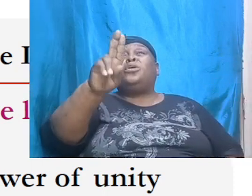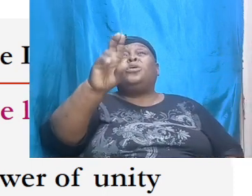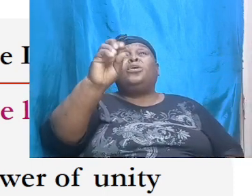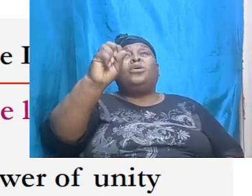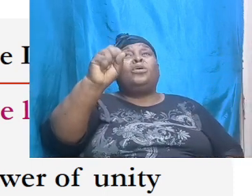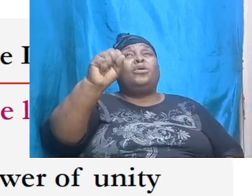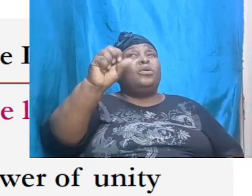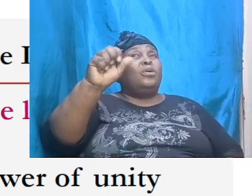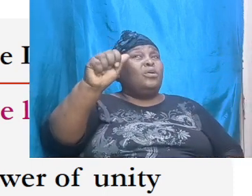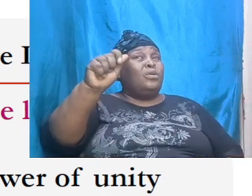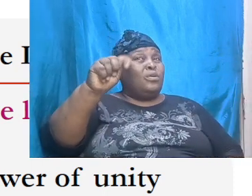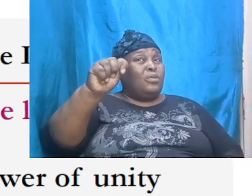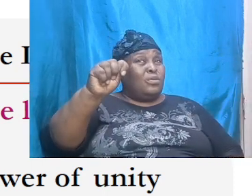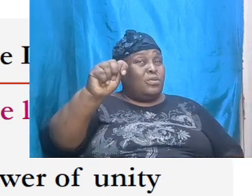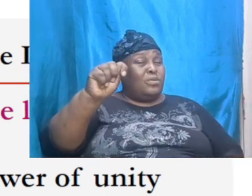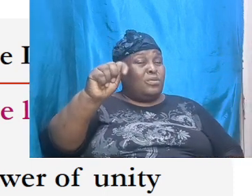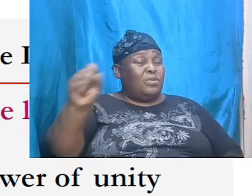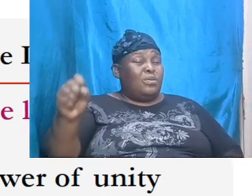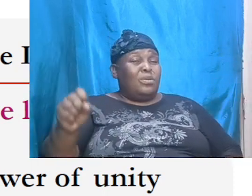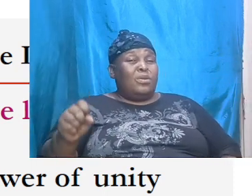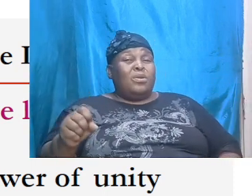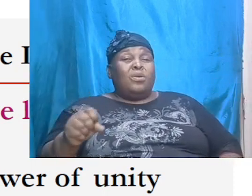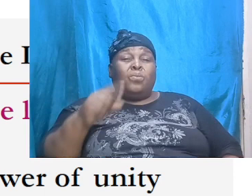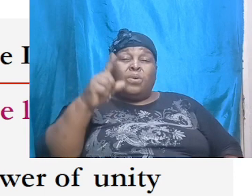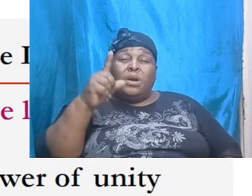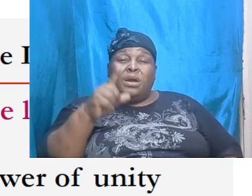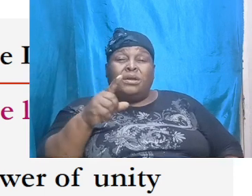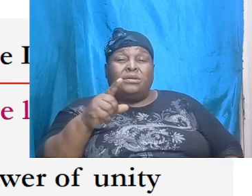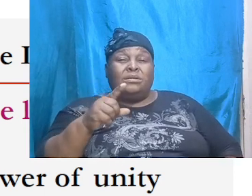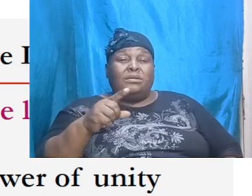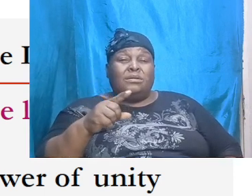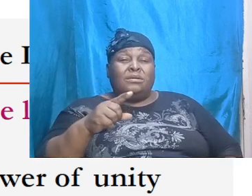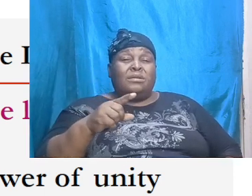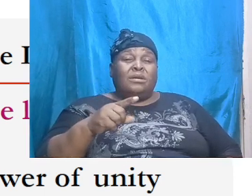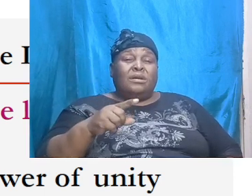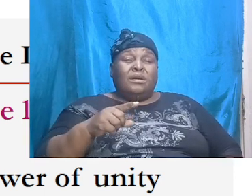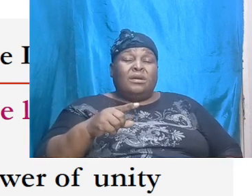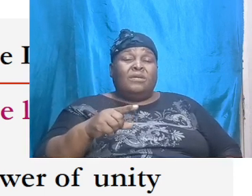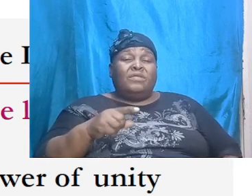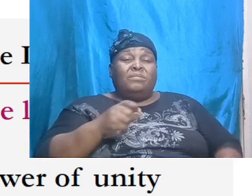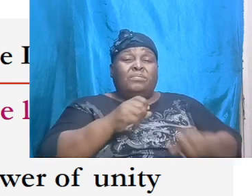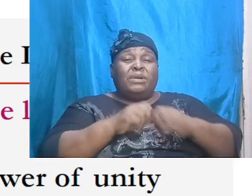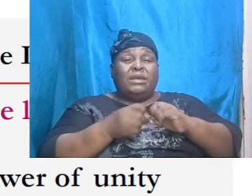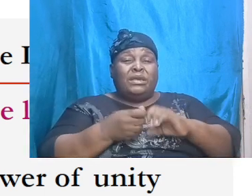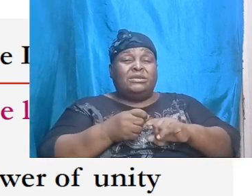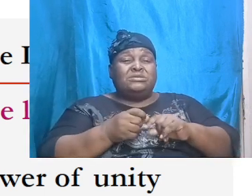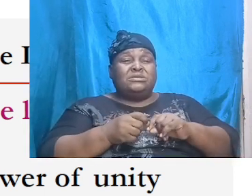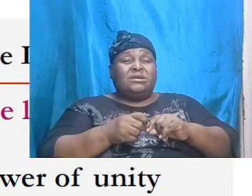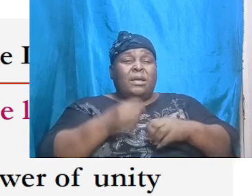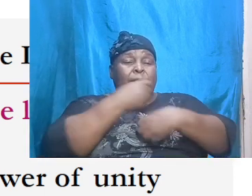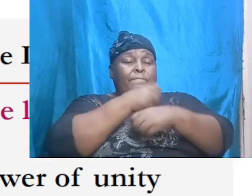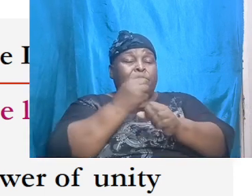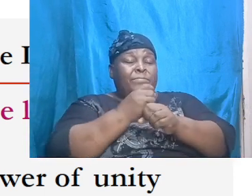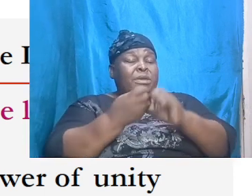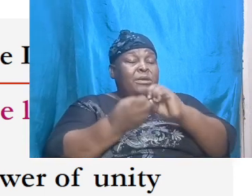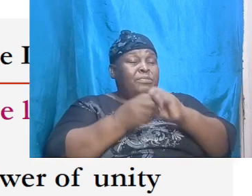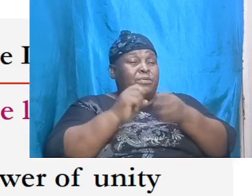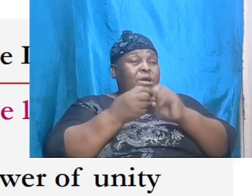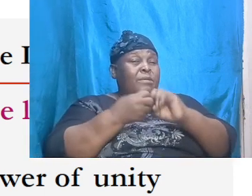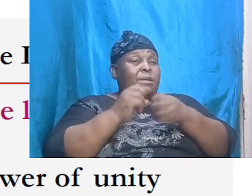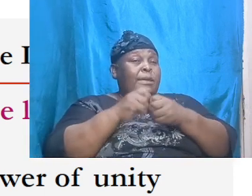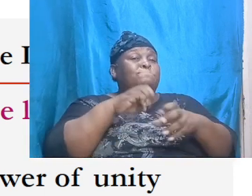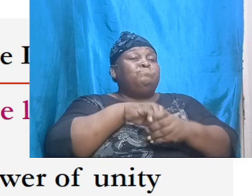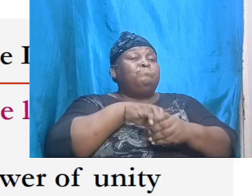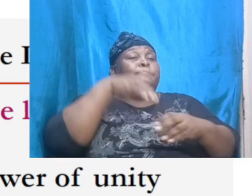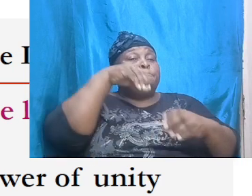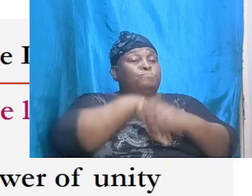When the locust came, it was one of the plagues. It was considered to be one of the plagues because guess what? It caused problems in Egypt. In a similar way,